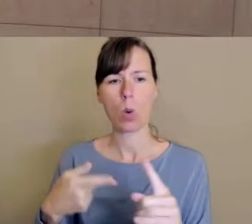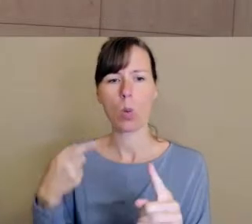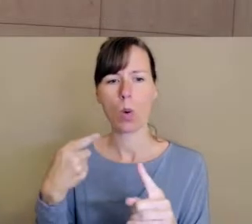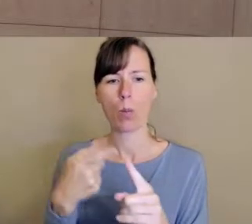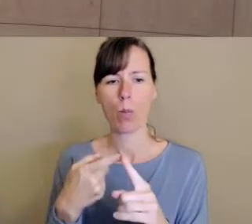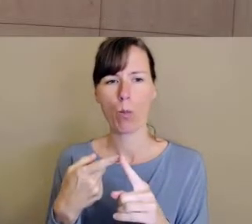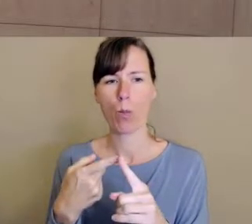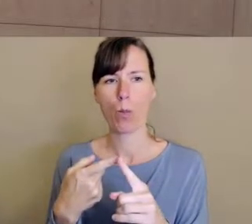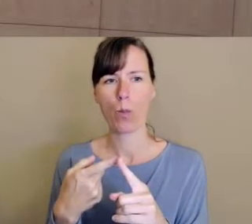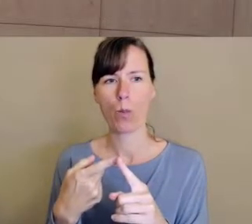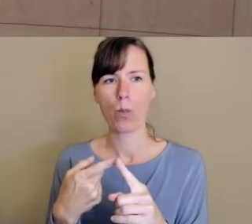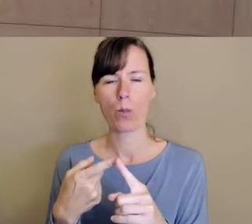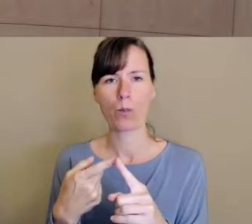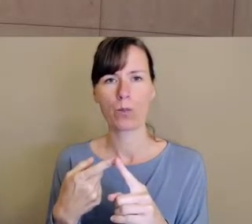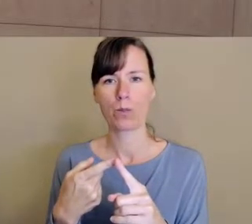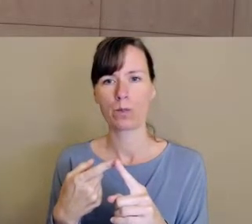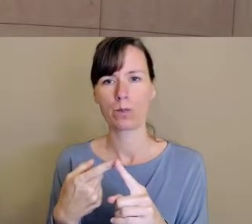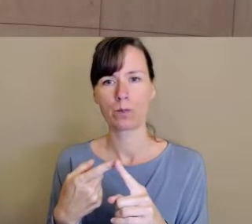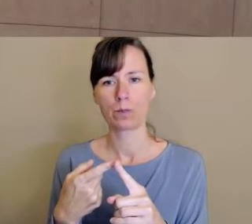in this